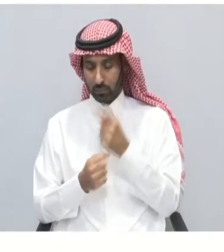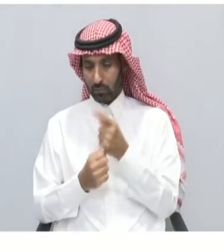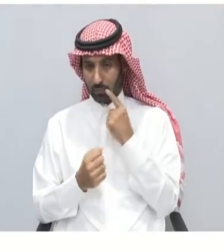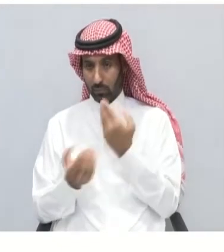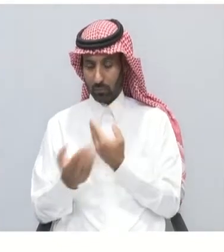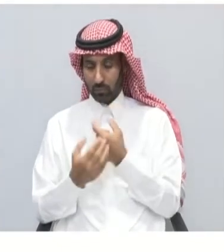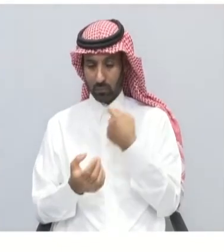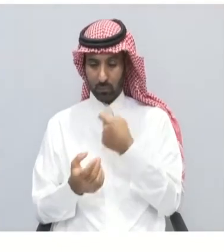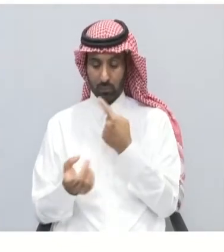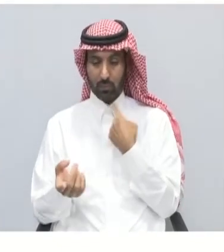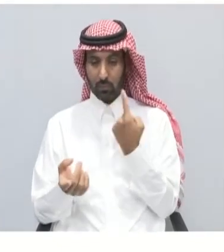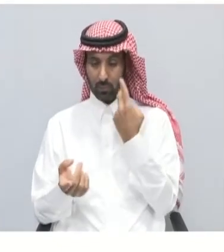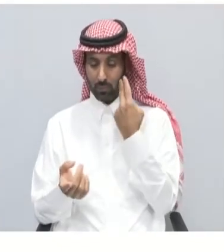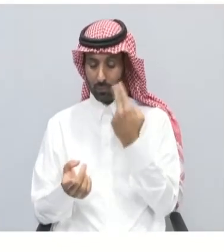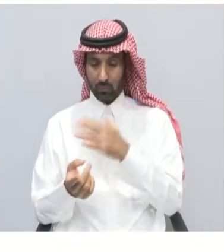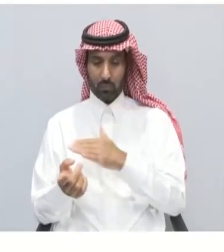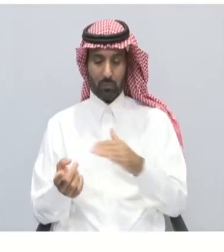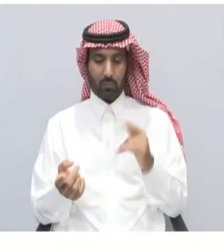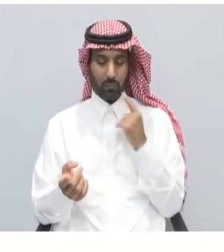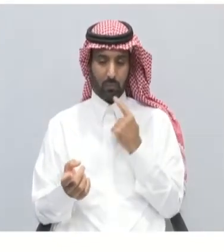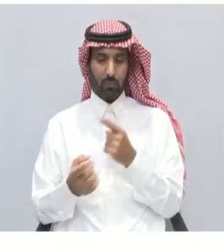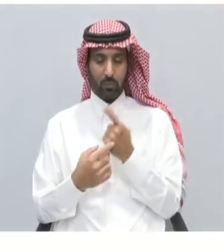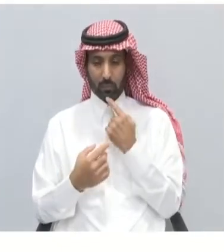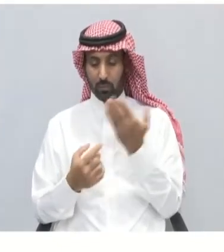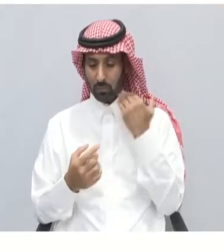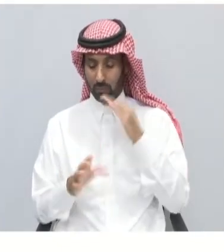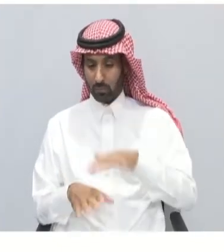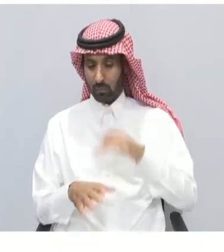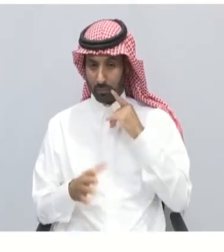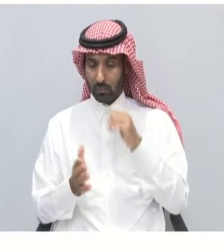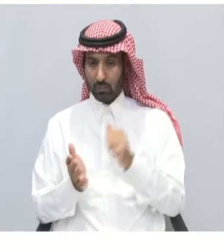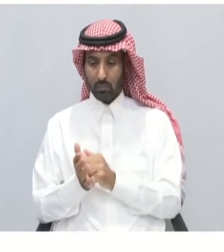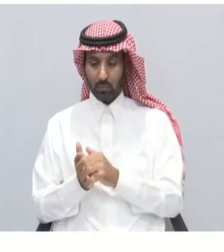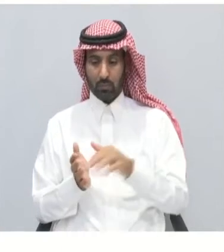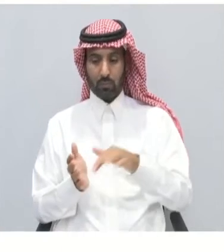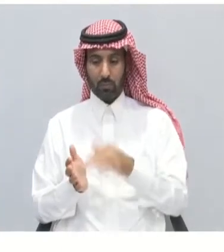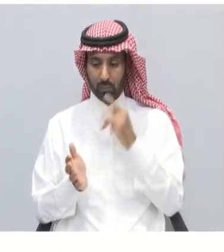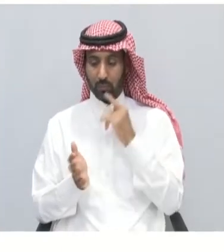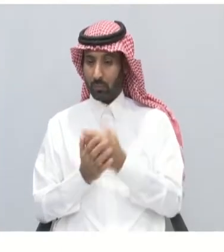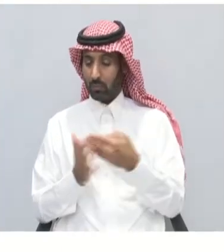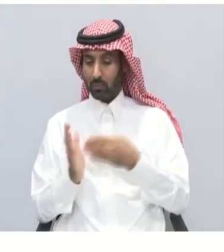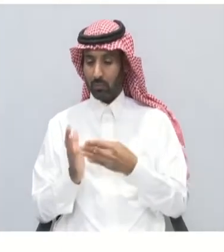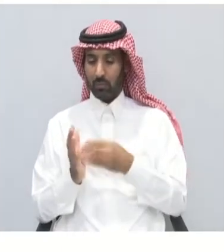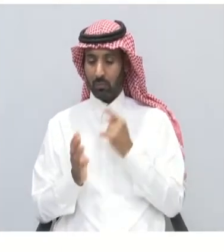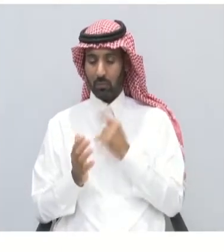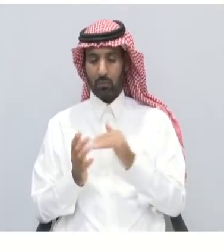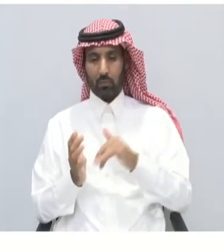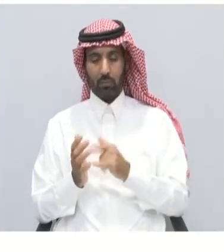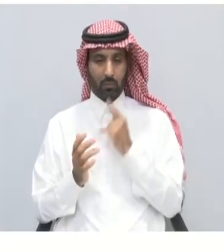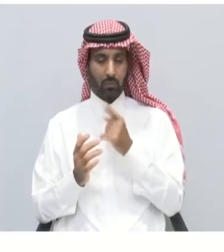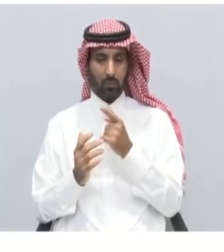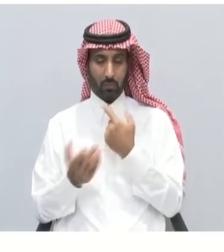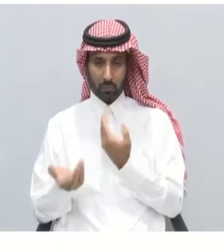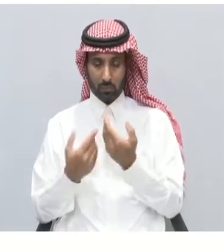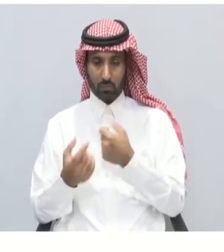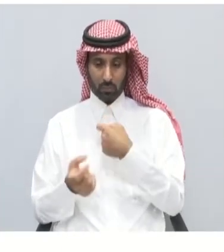Interview one or two young people who have left home to attend college. Okay, so you have to make an